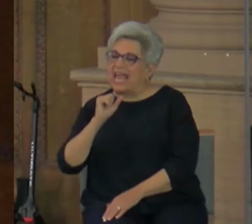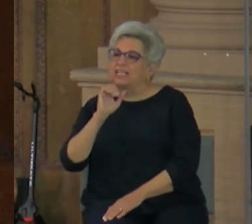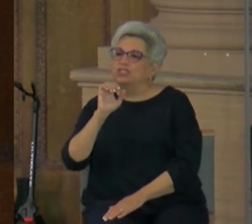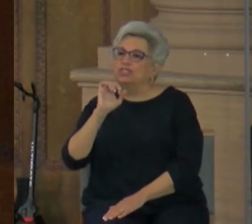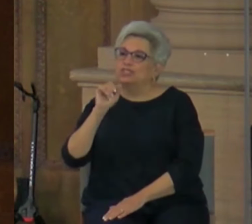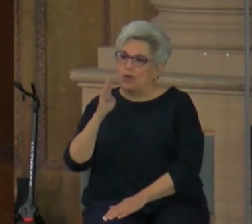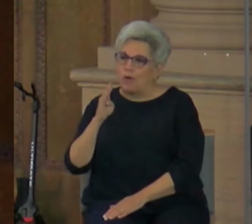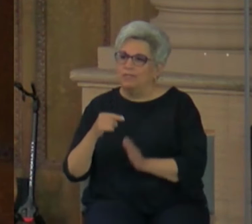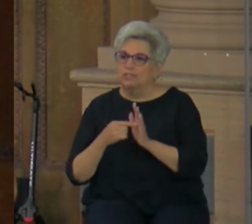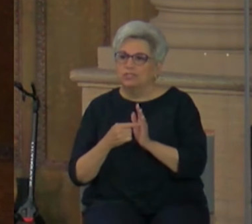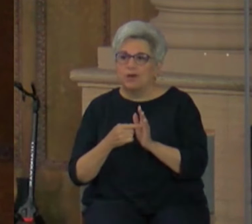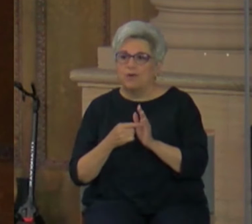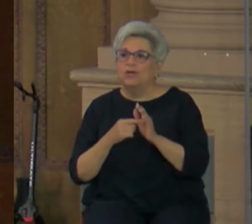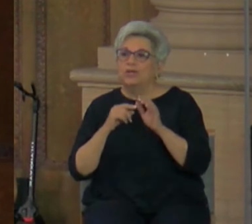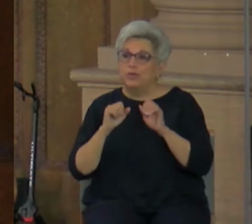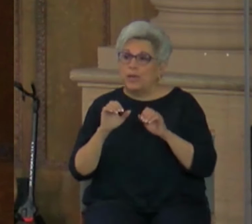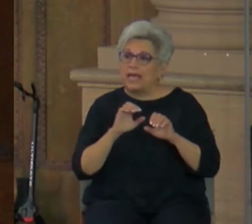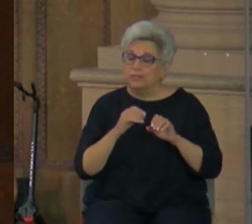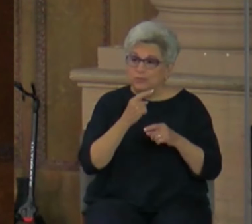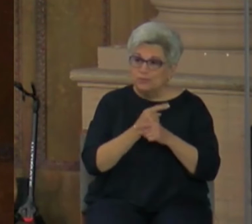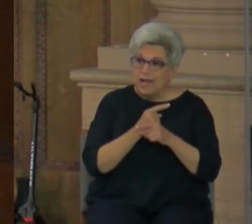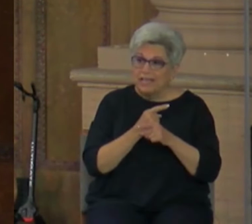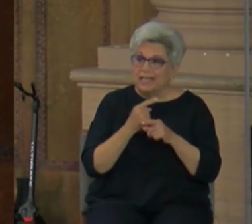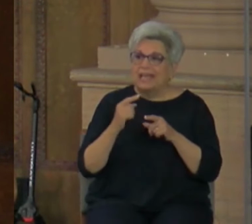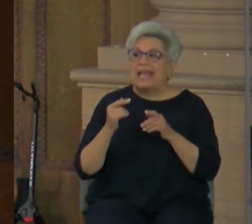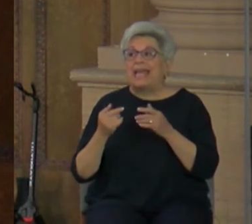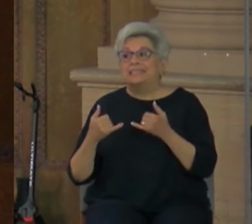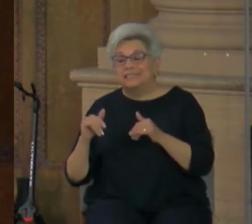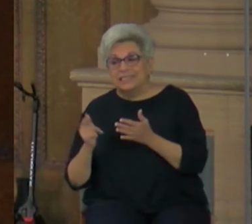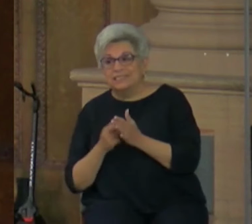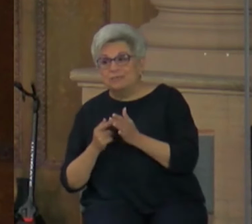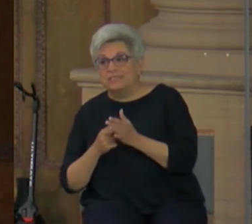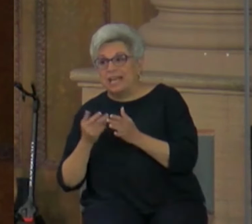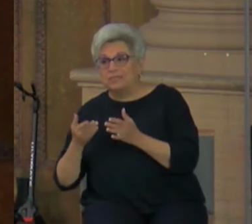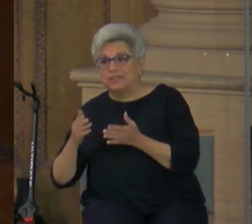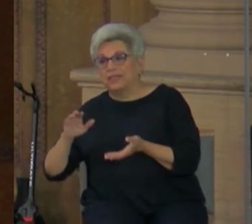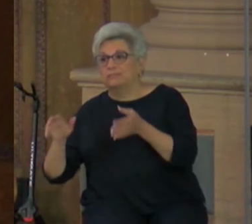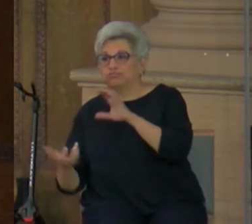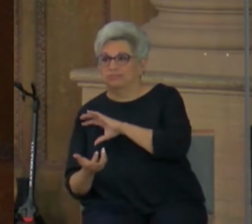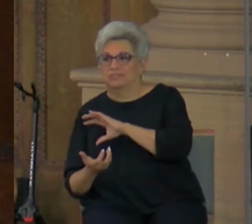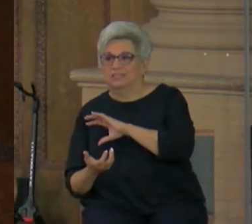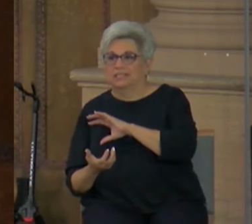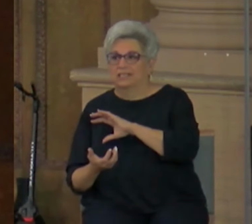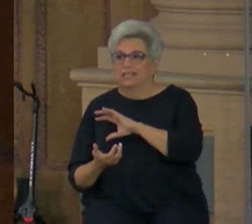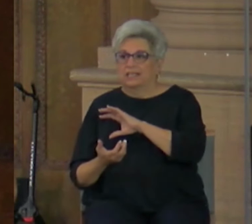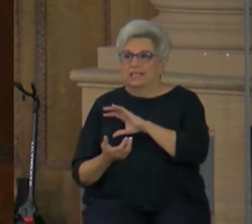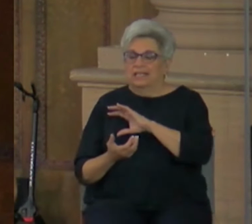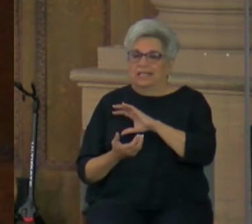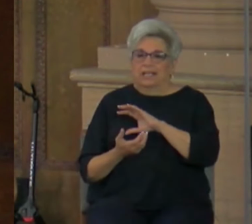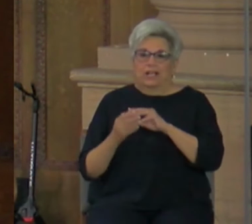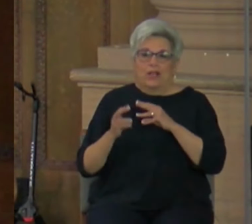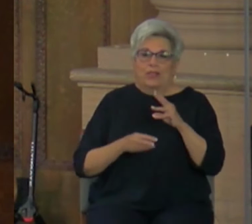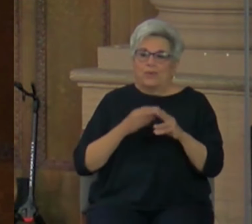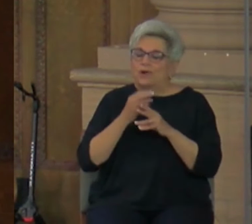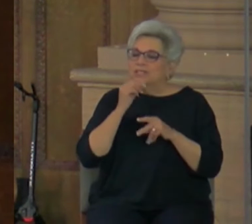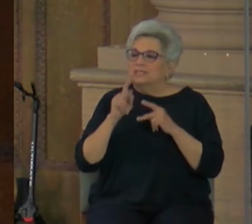always work out. That even if you follow wisdom, even if you do things right, creation isn't what it's supposed